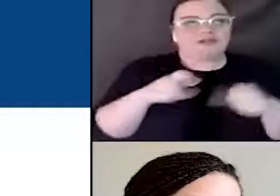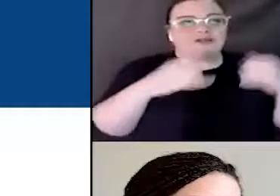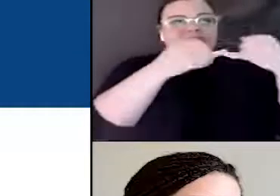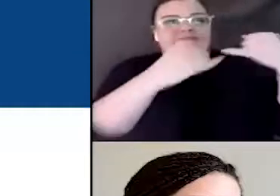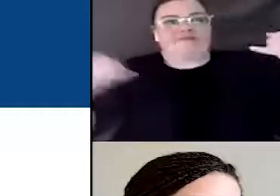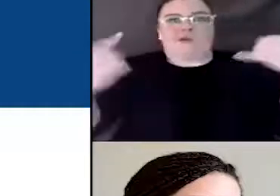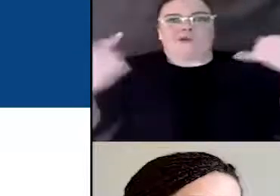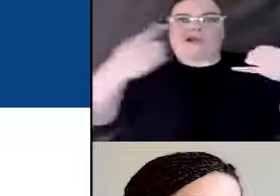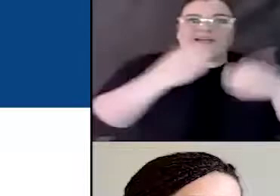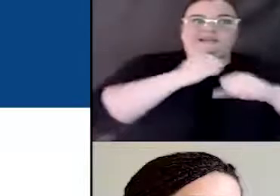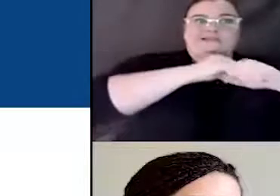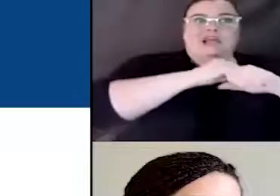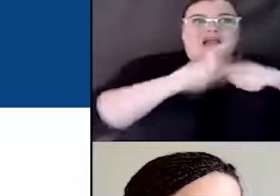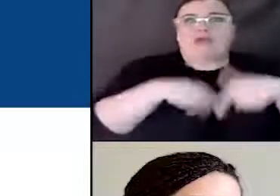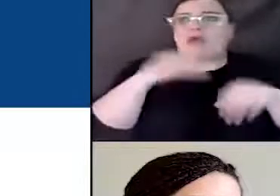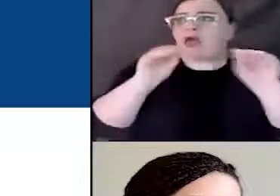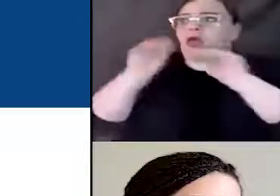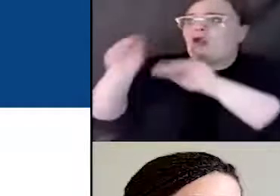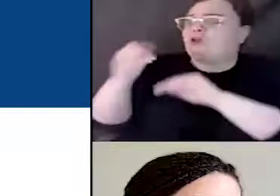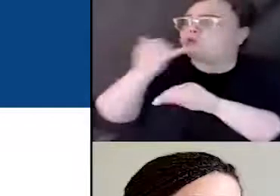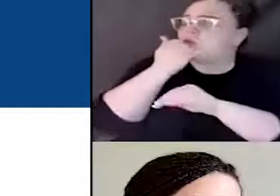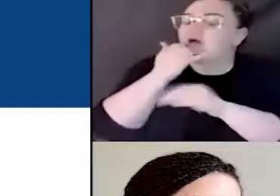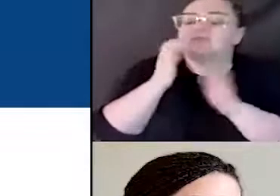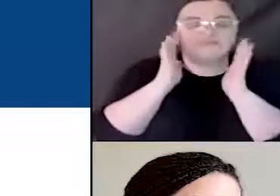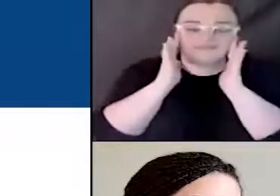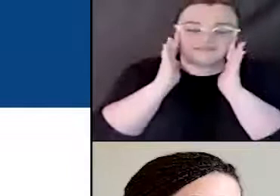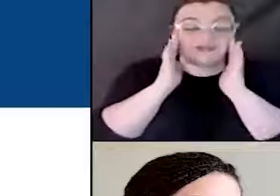things. So literally at one picture